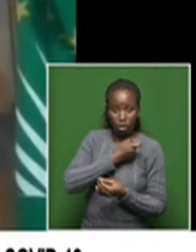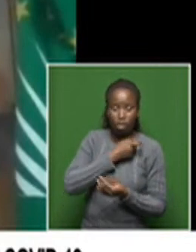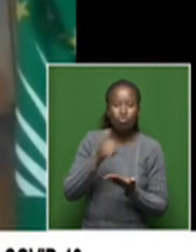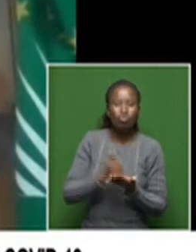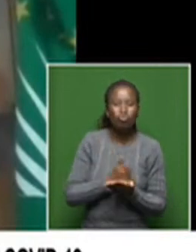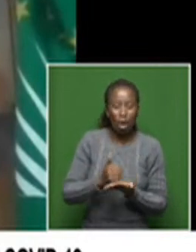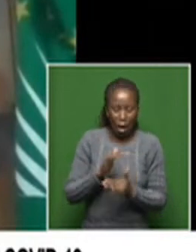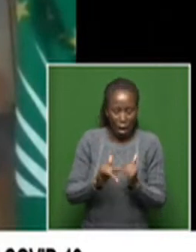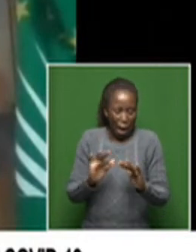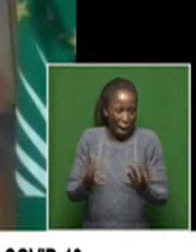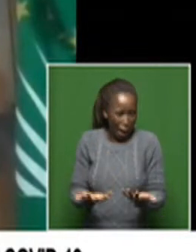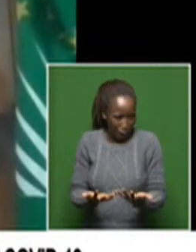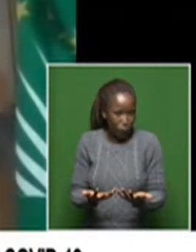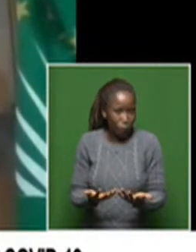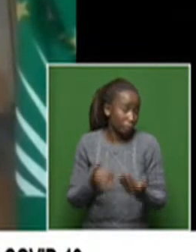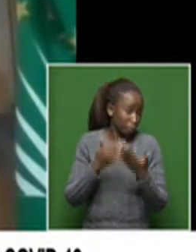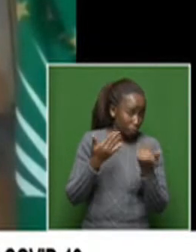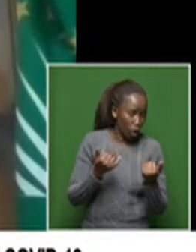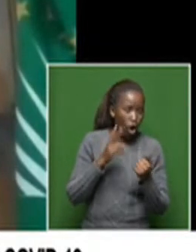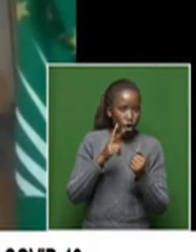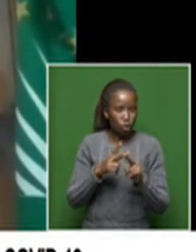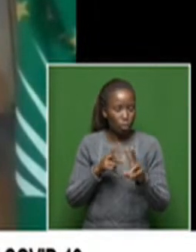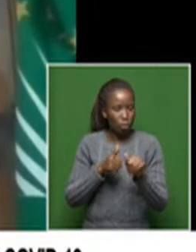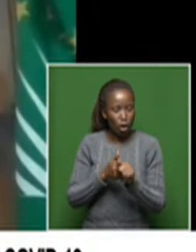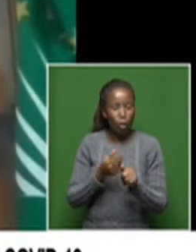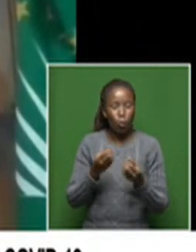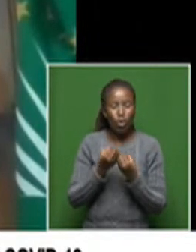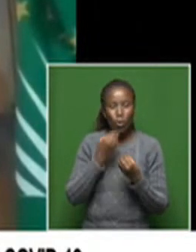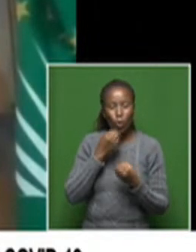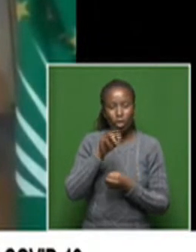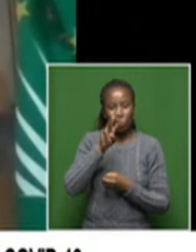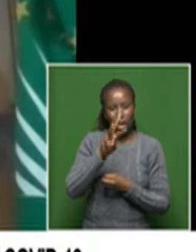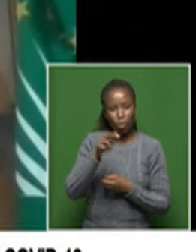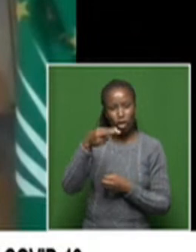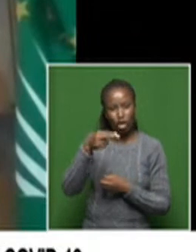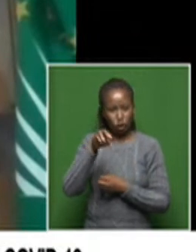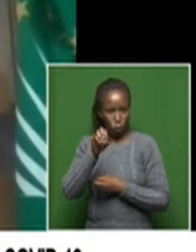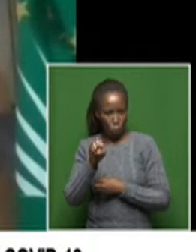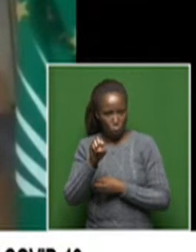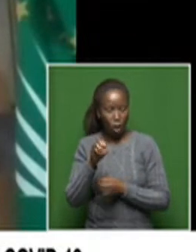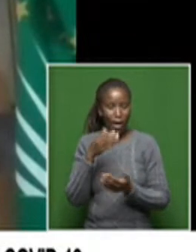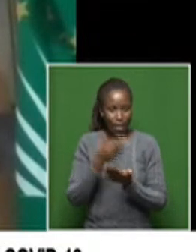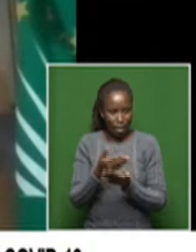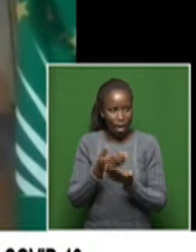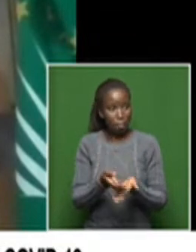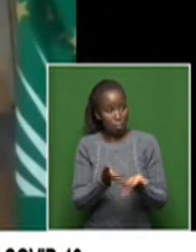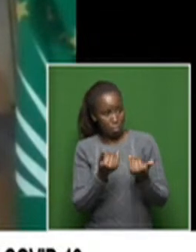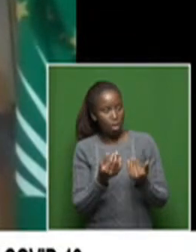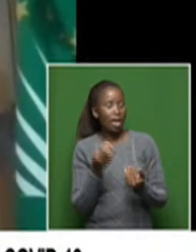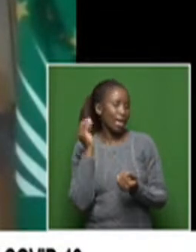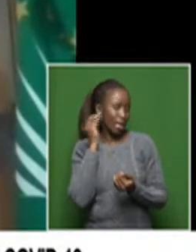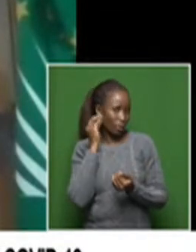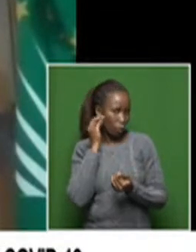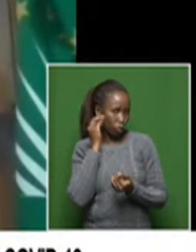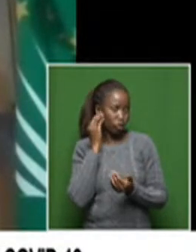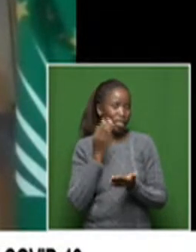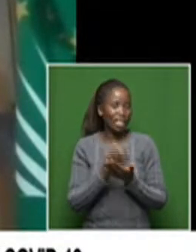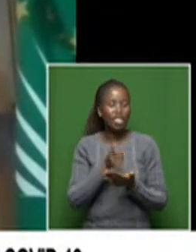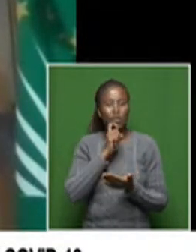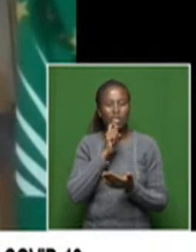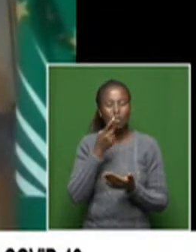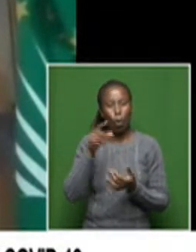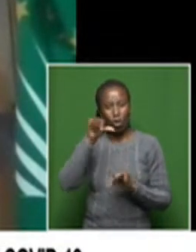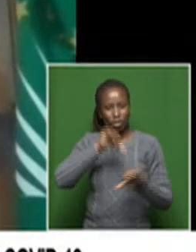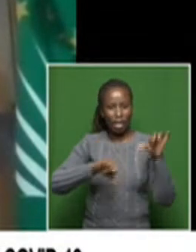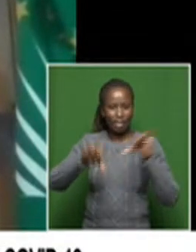registration process, but also compliance with WHO requirements in terms of providing data that has been used in terms of the scientific